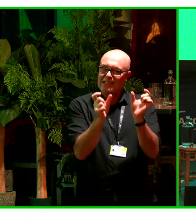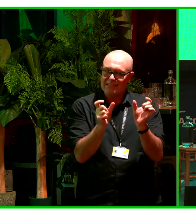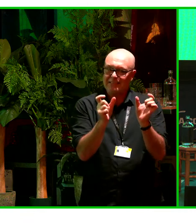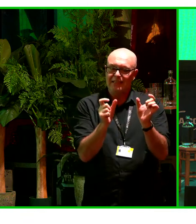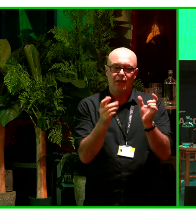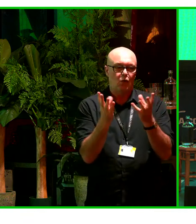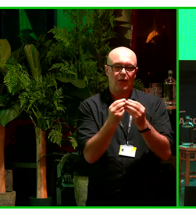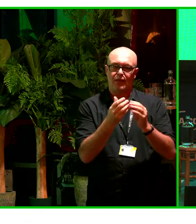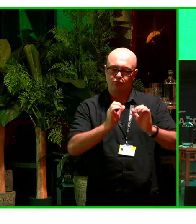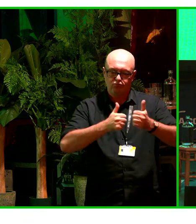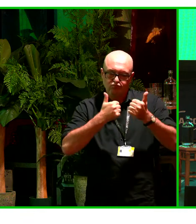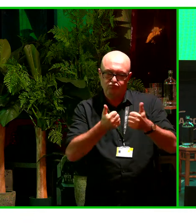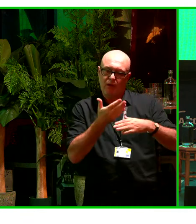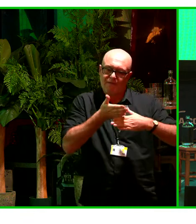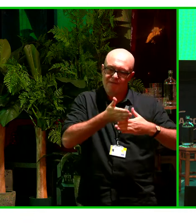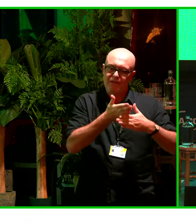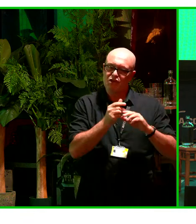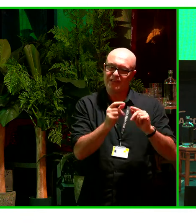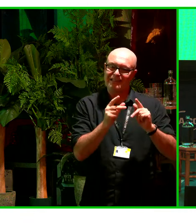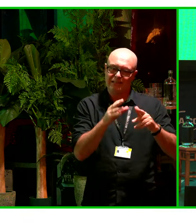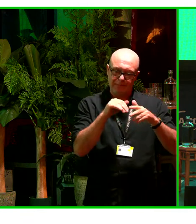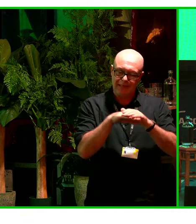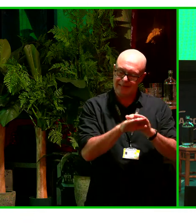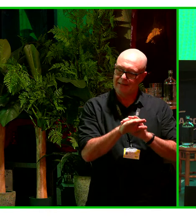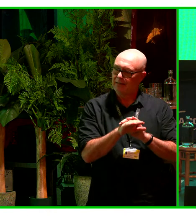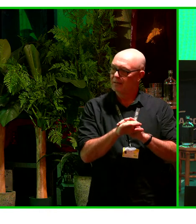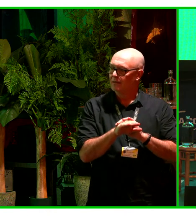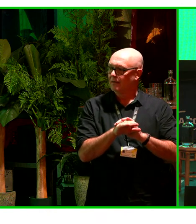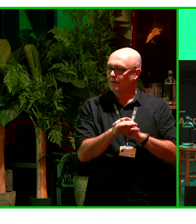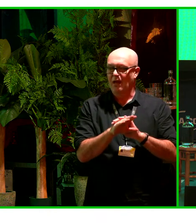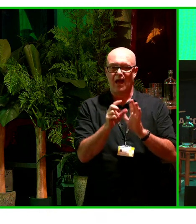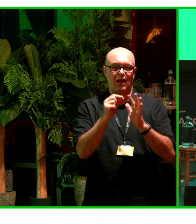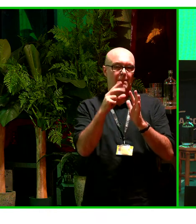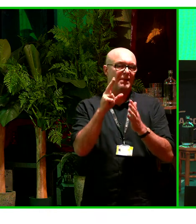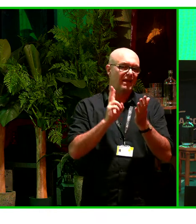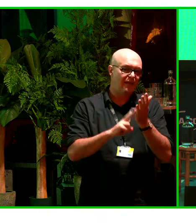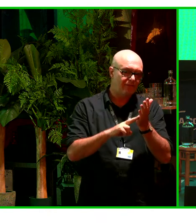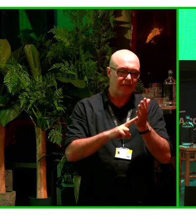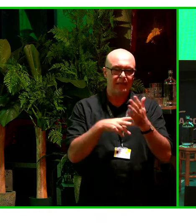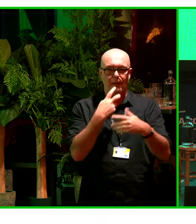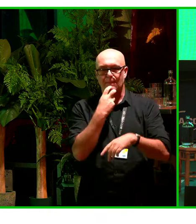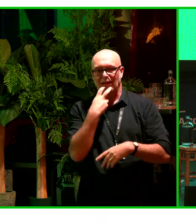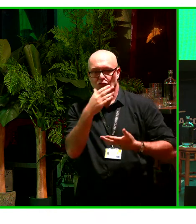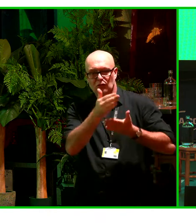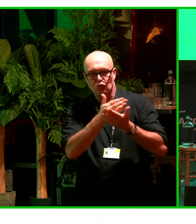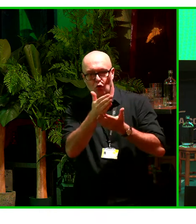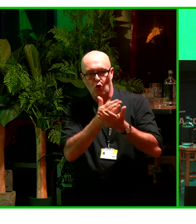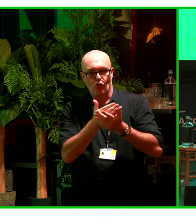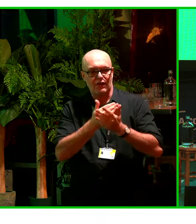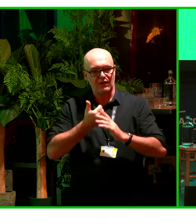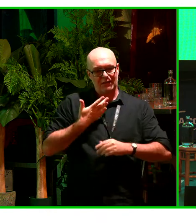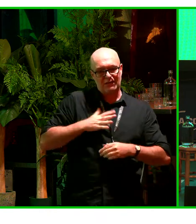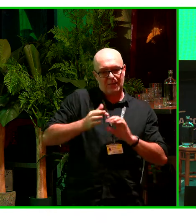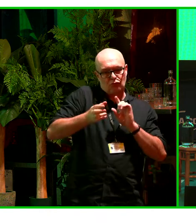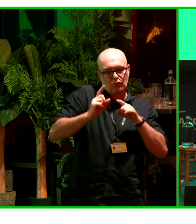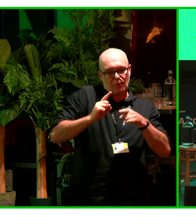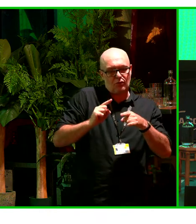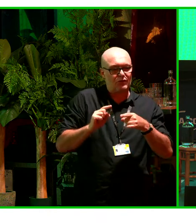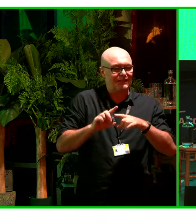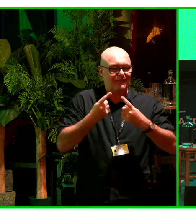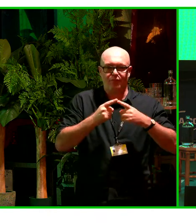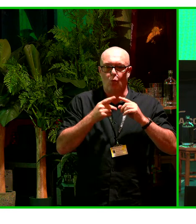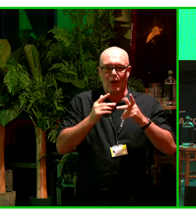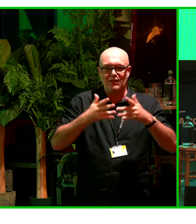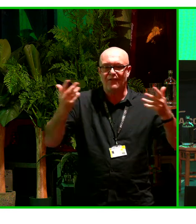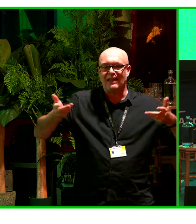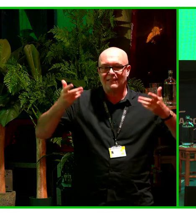in. And associate those with PV, battery storage, demand response, and efficient ways of ventilating